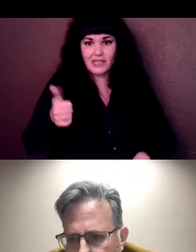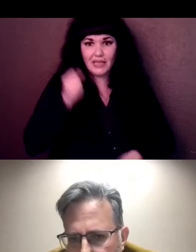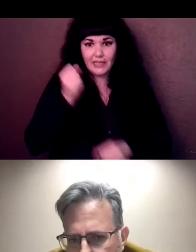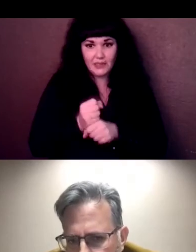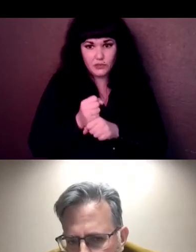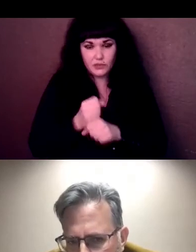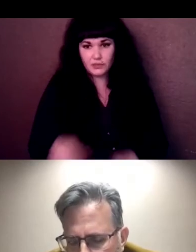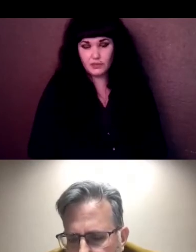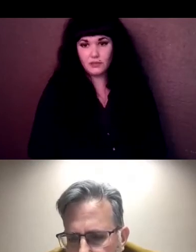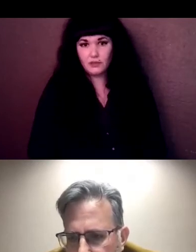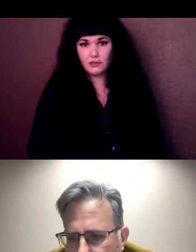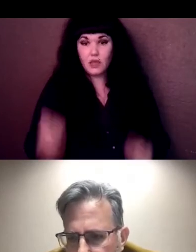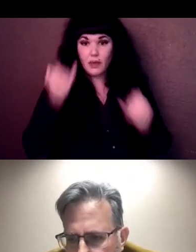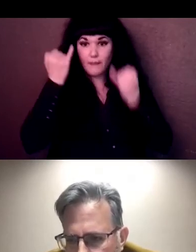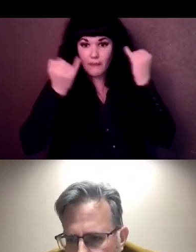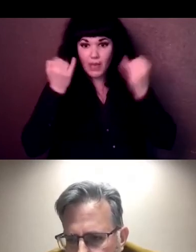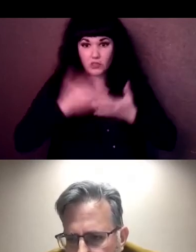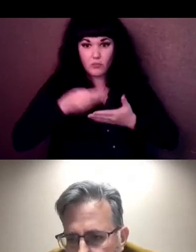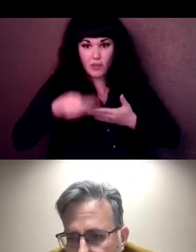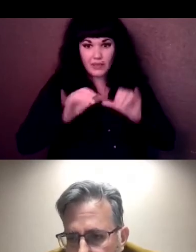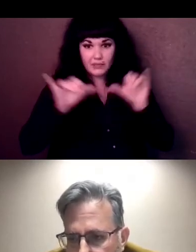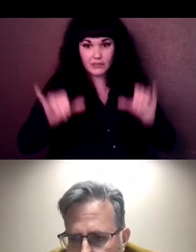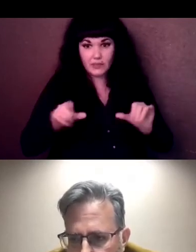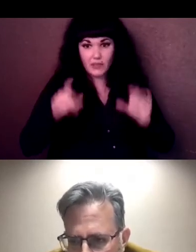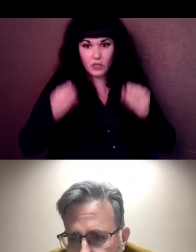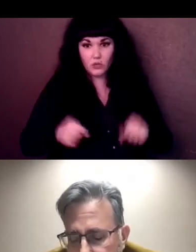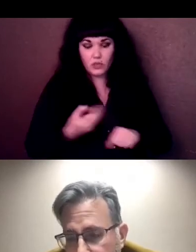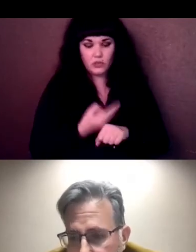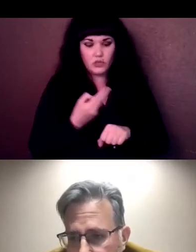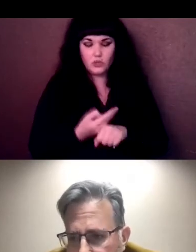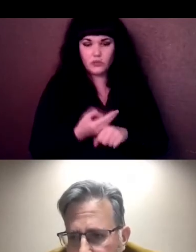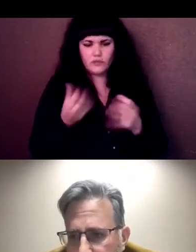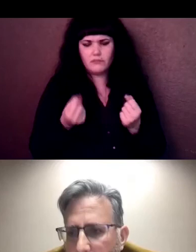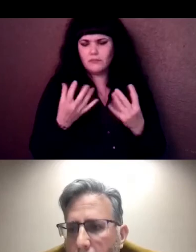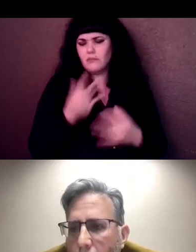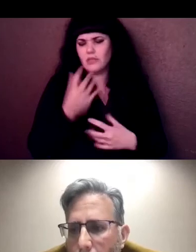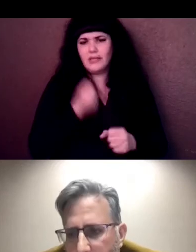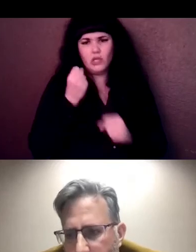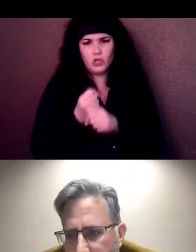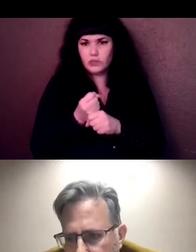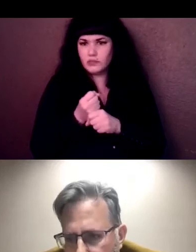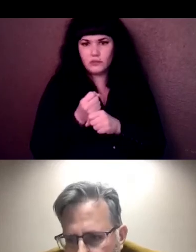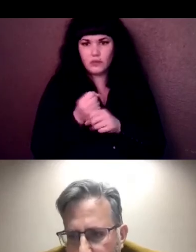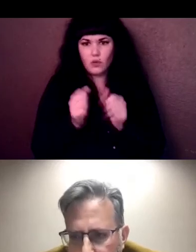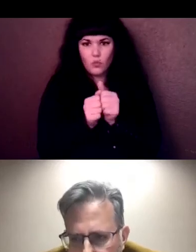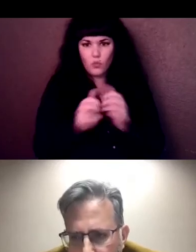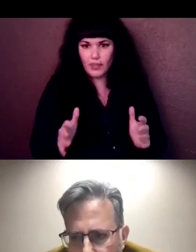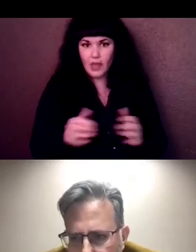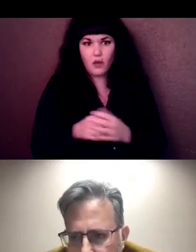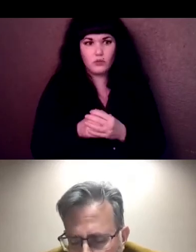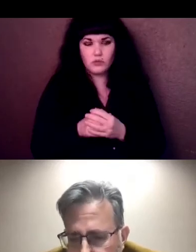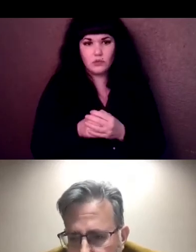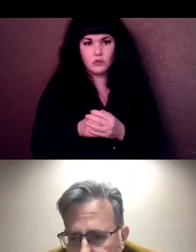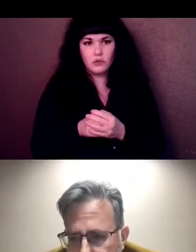Imagine purchasing a system that you can use for years and years and years without having to buy a